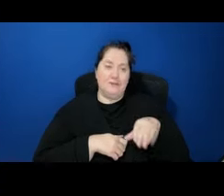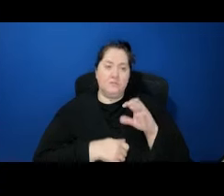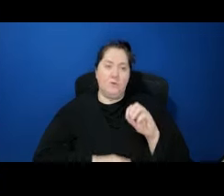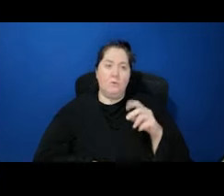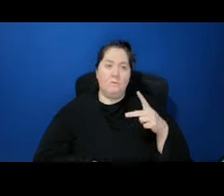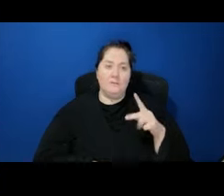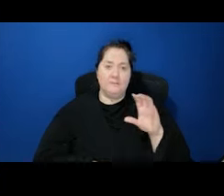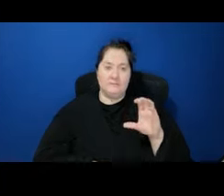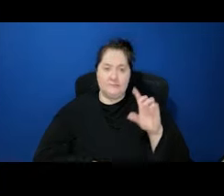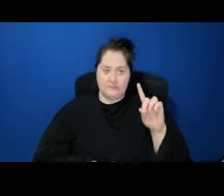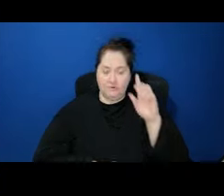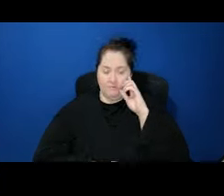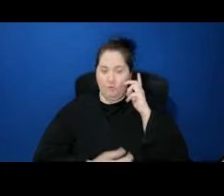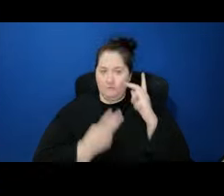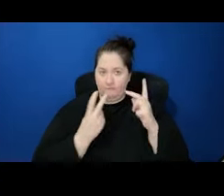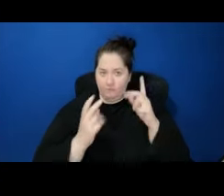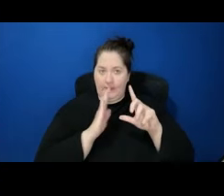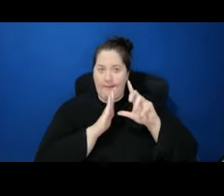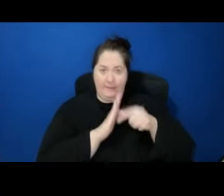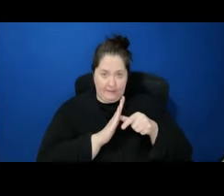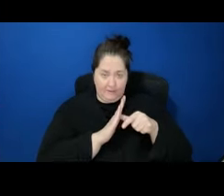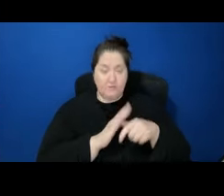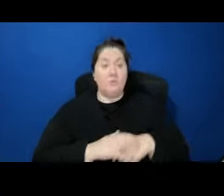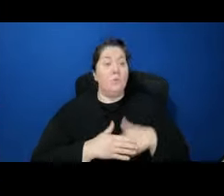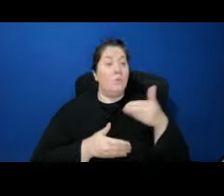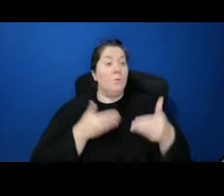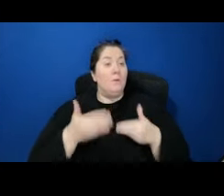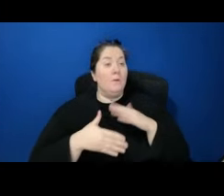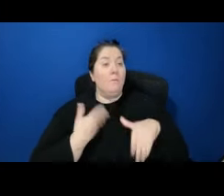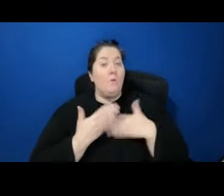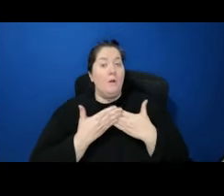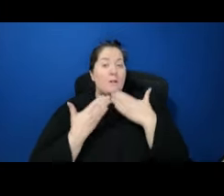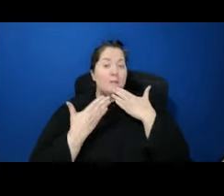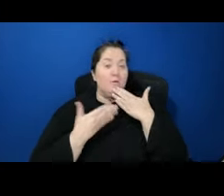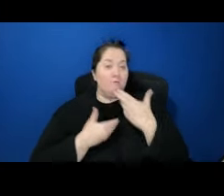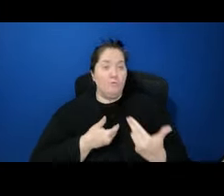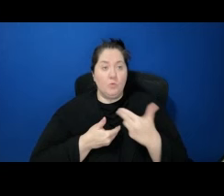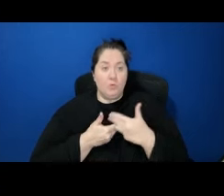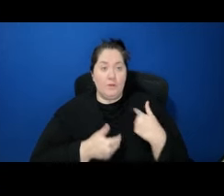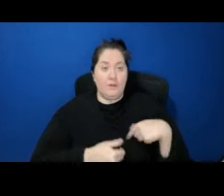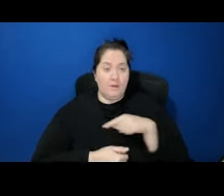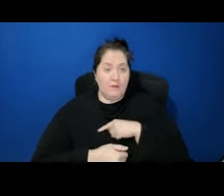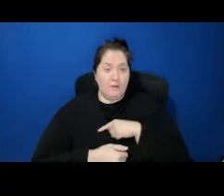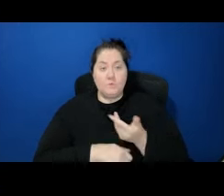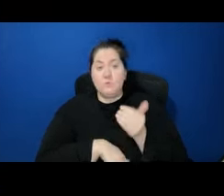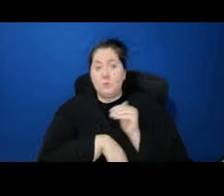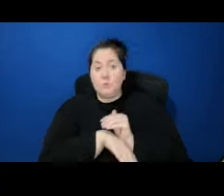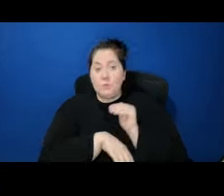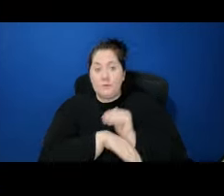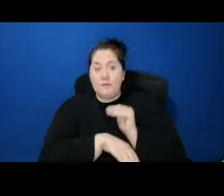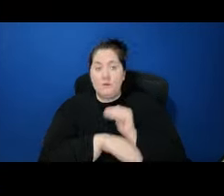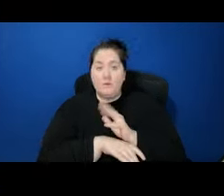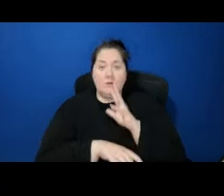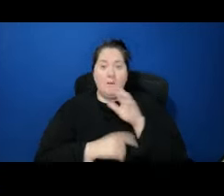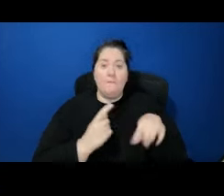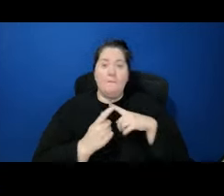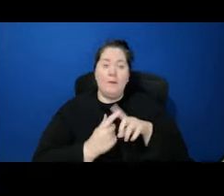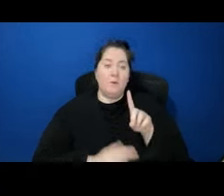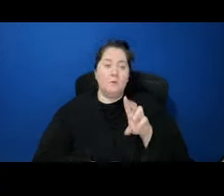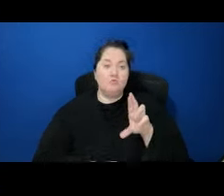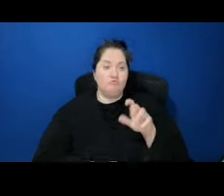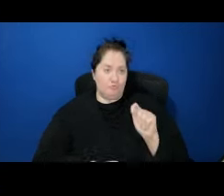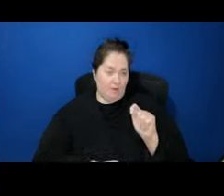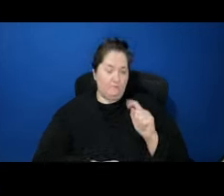seattle.gov/OPCD for viewing later. Welcome, everyone. Thank you for joining us. Tonight, we're here to talk about the draft One